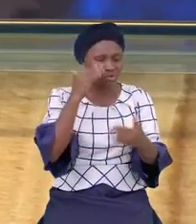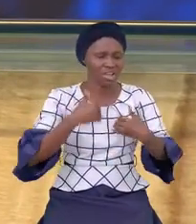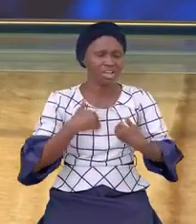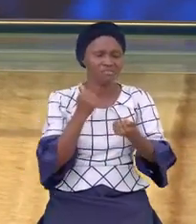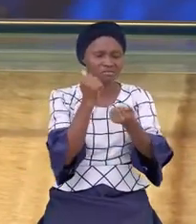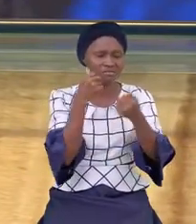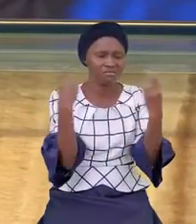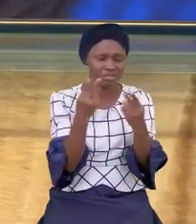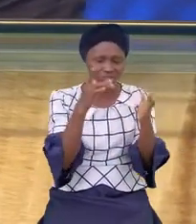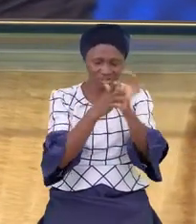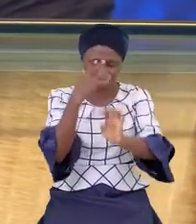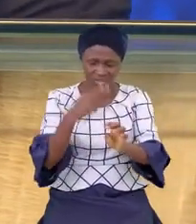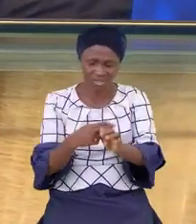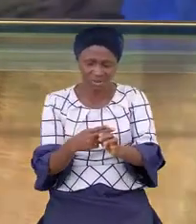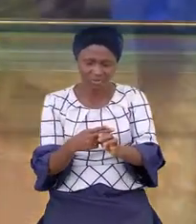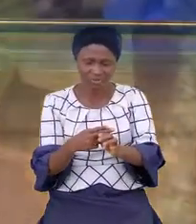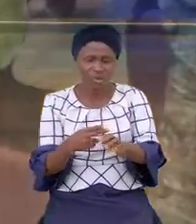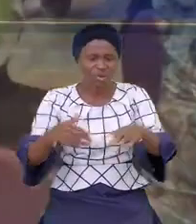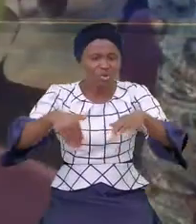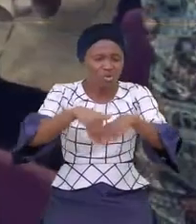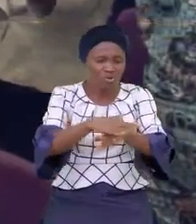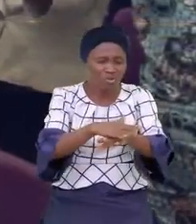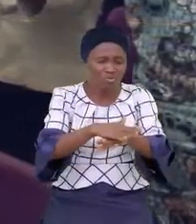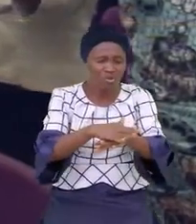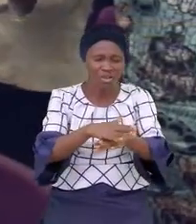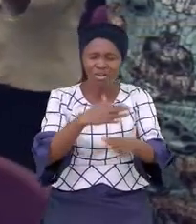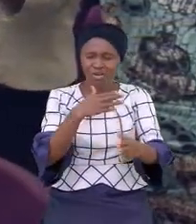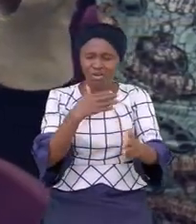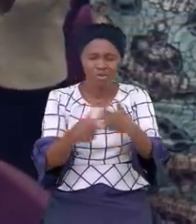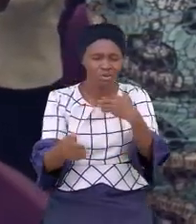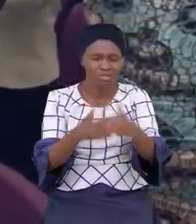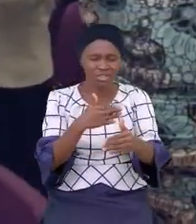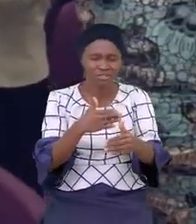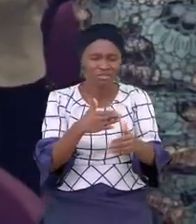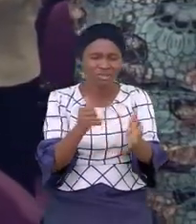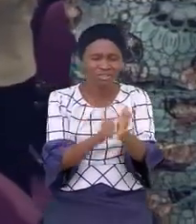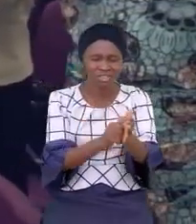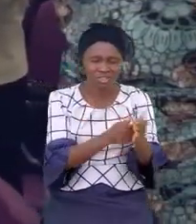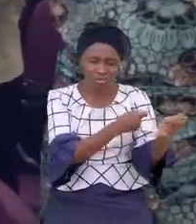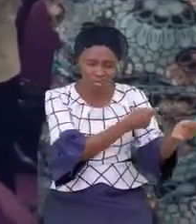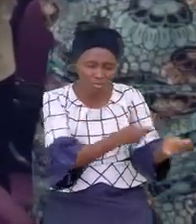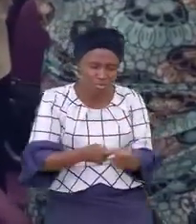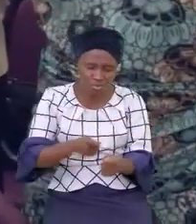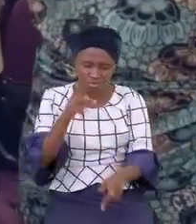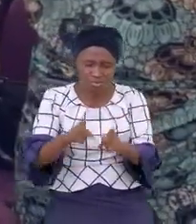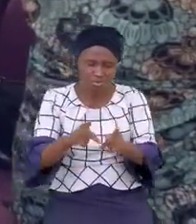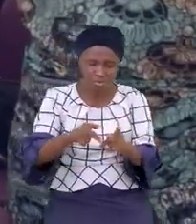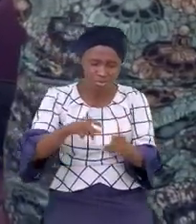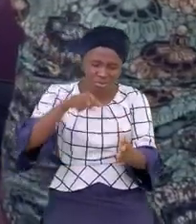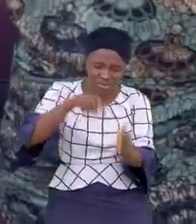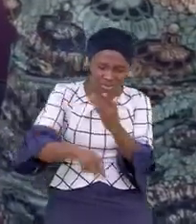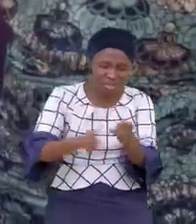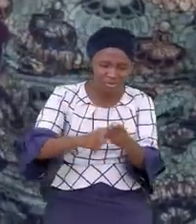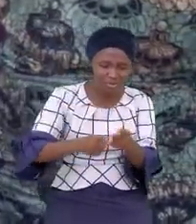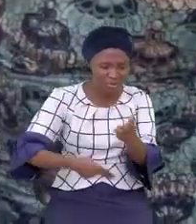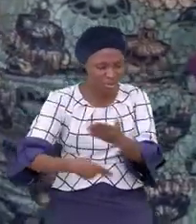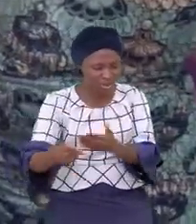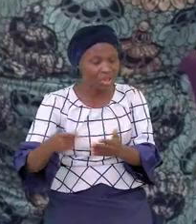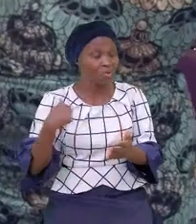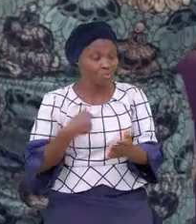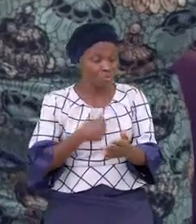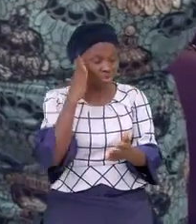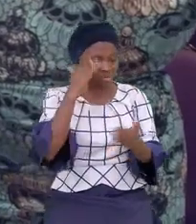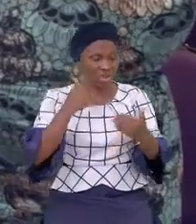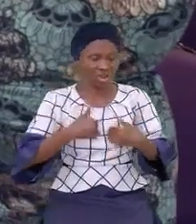the victory. Over whatever pulls anybody down to the pool, to the pit of hell, we will have the